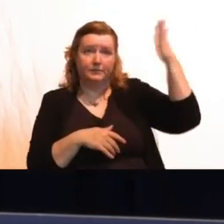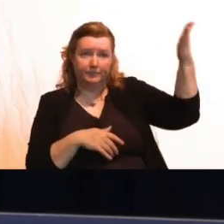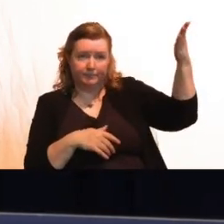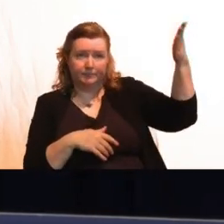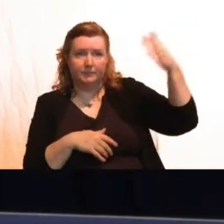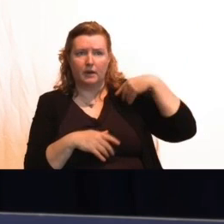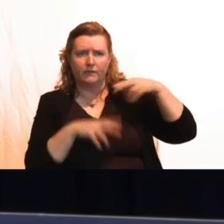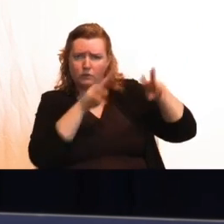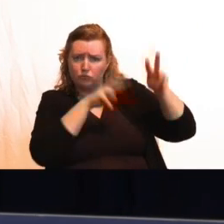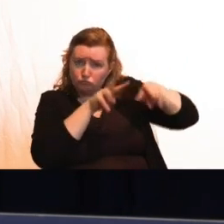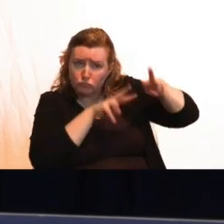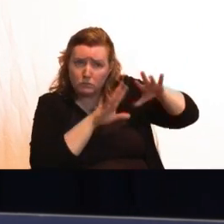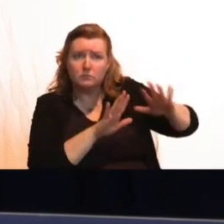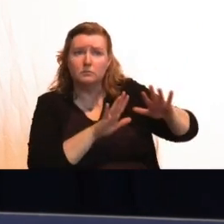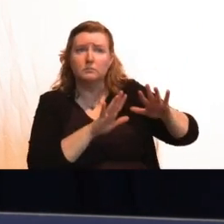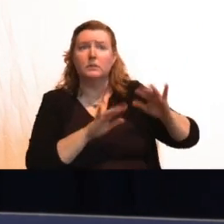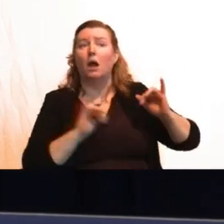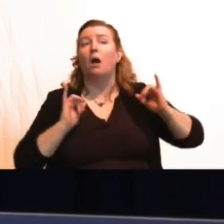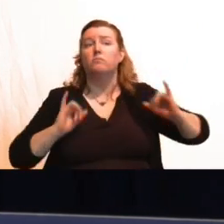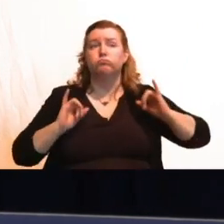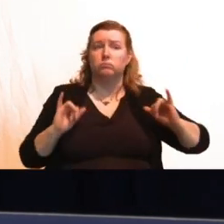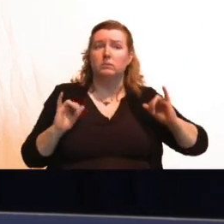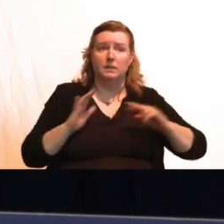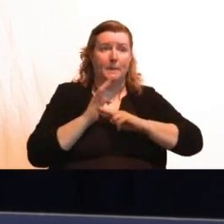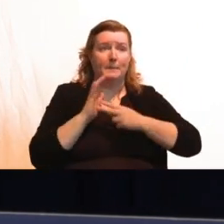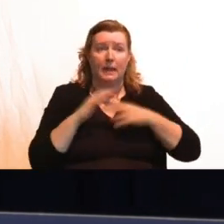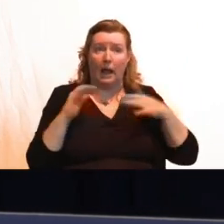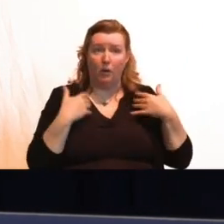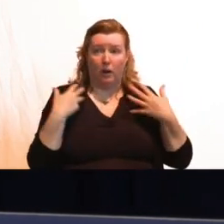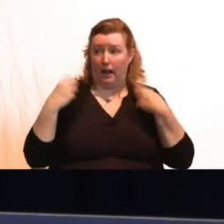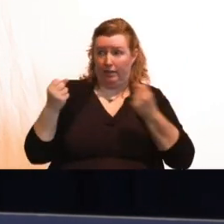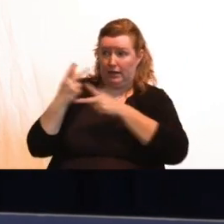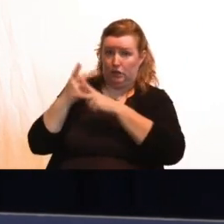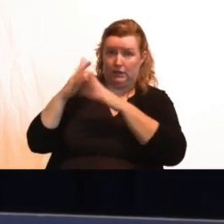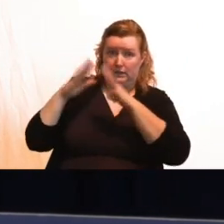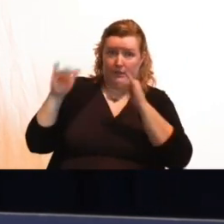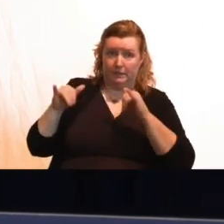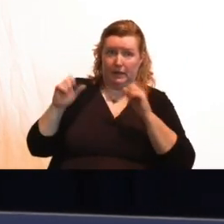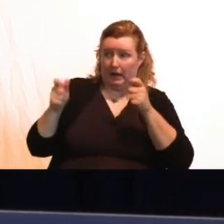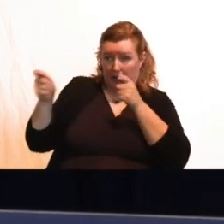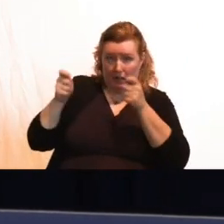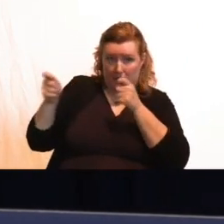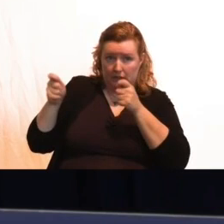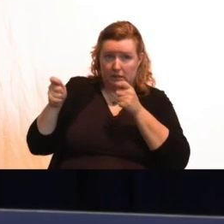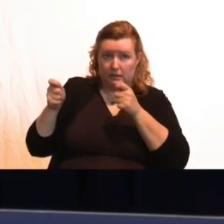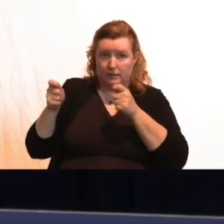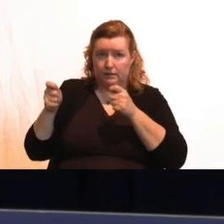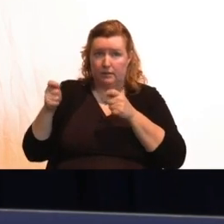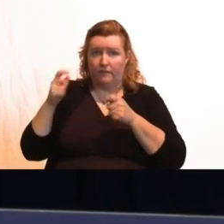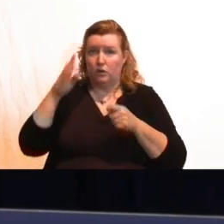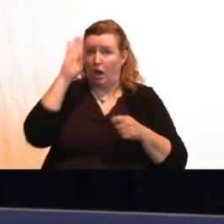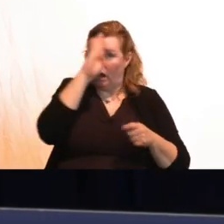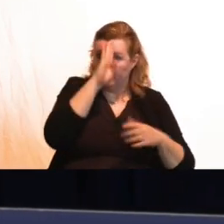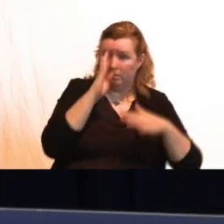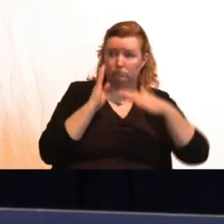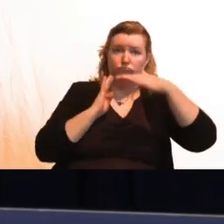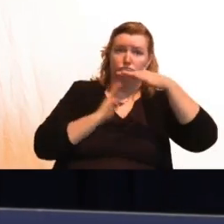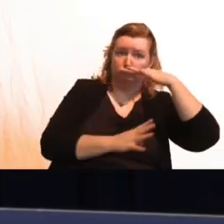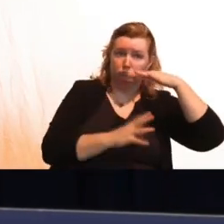well as hospitalization data. And we will continue our ongoing efforts in identifying